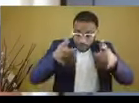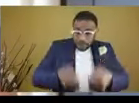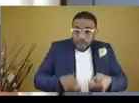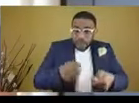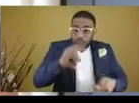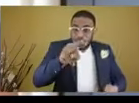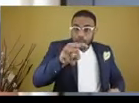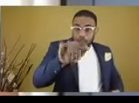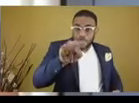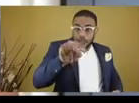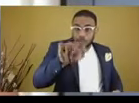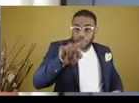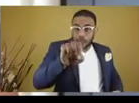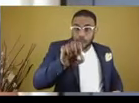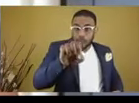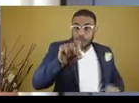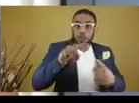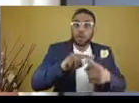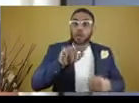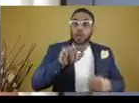to